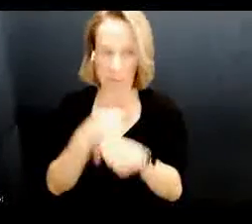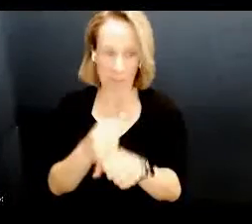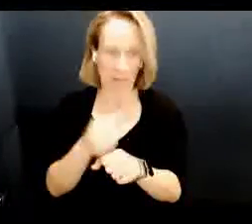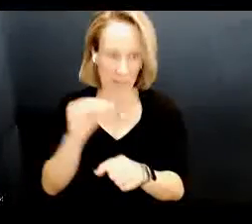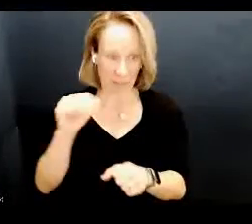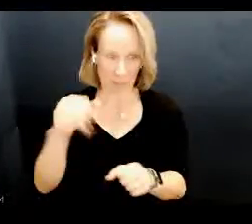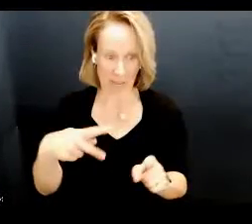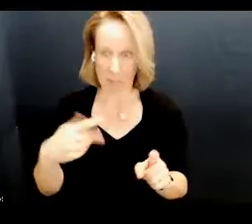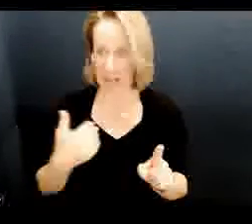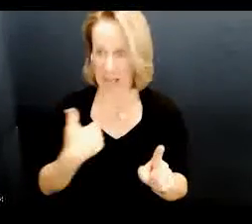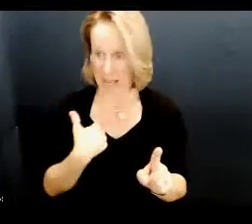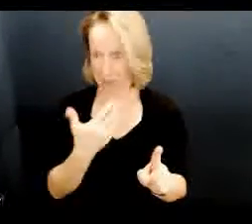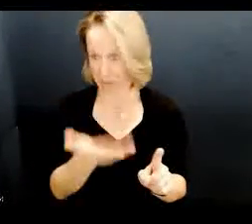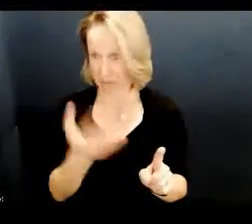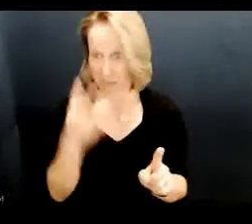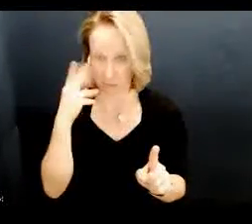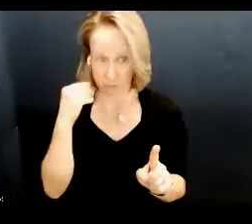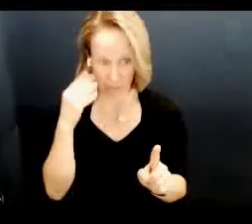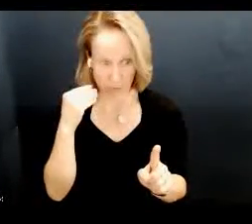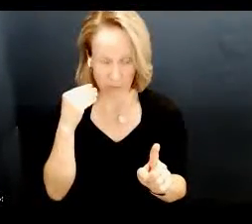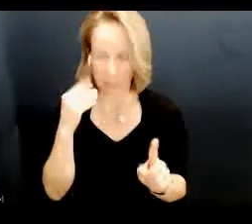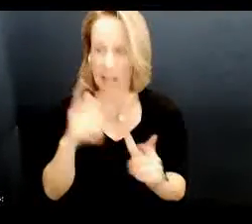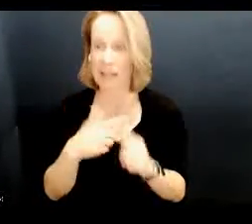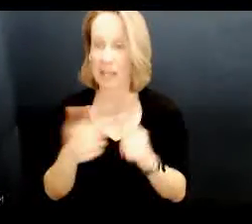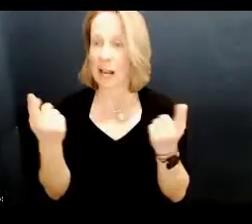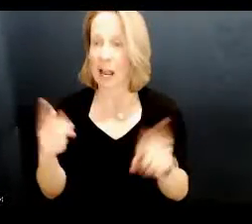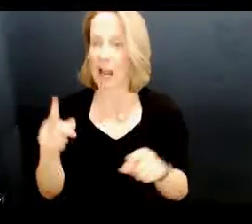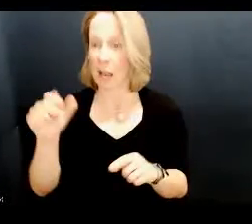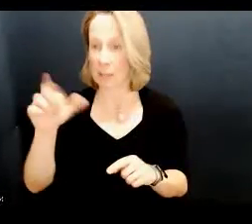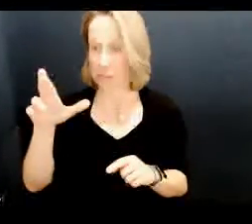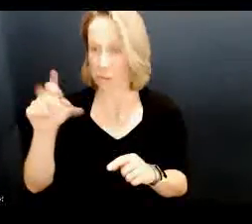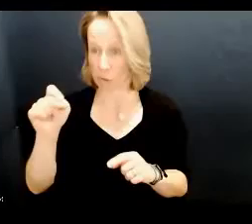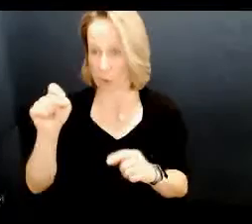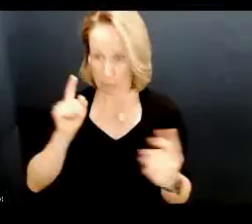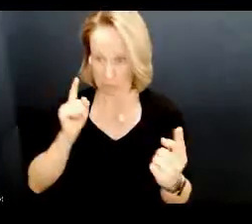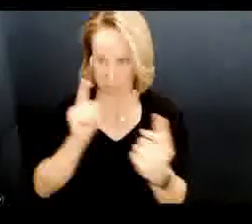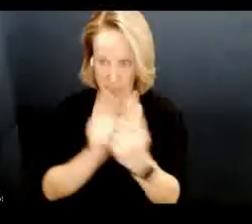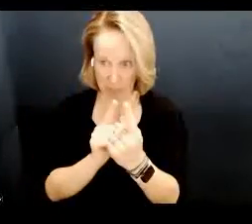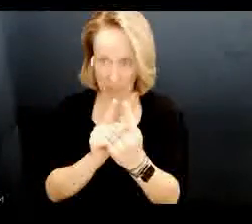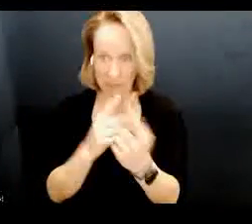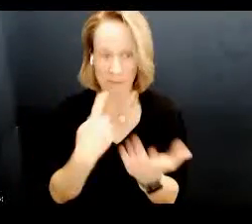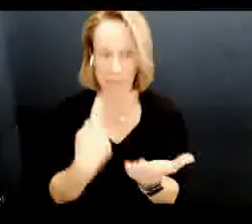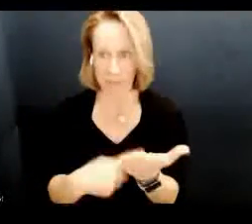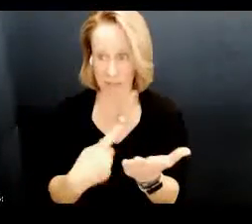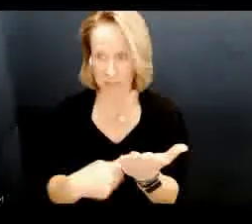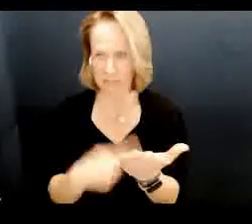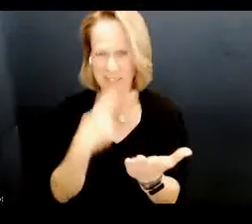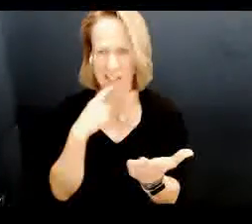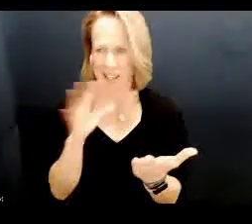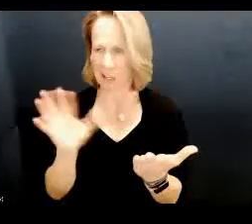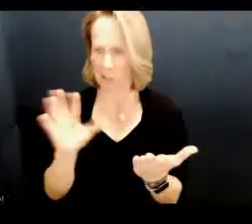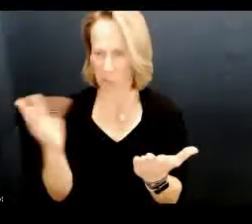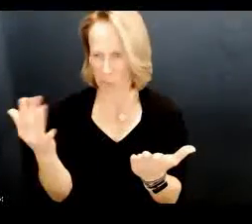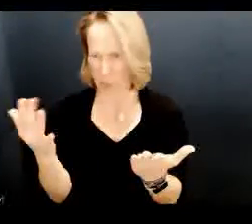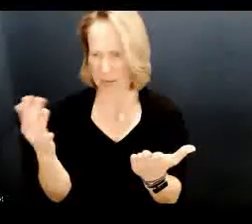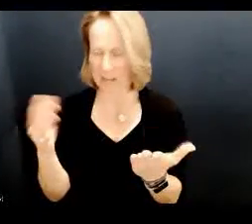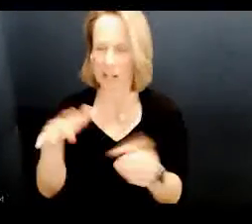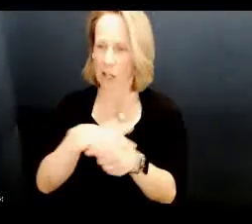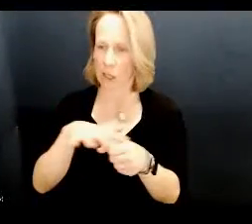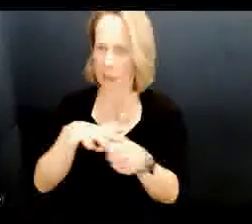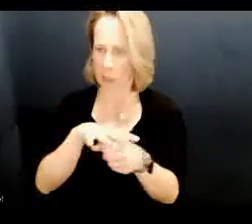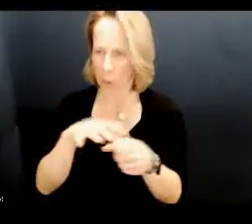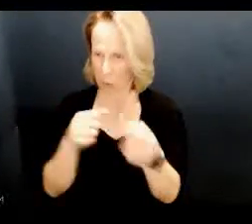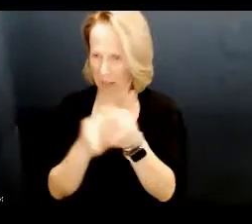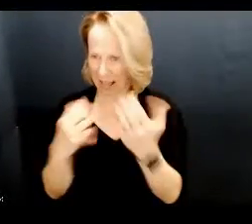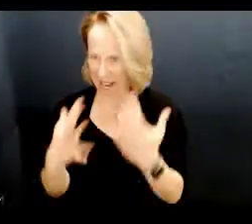then when the SART met to talk about this, they were talking about, well, there's actually a local advocate based at the community health